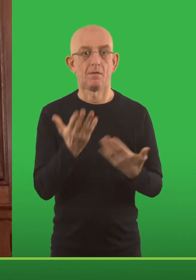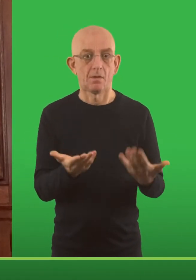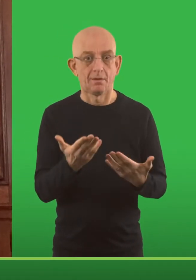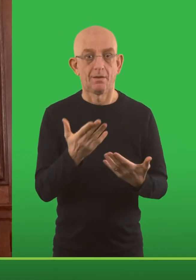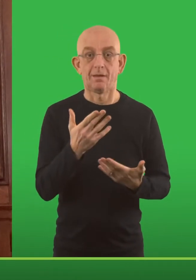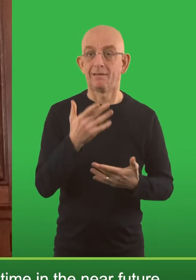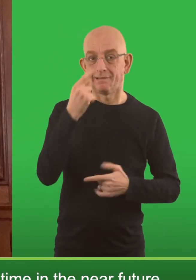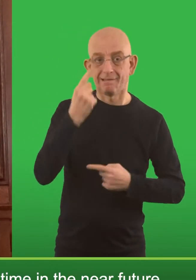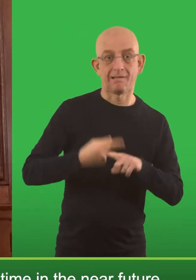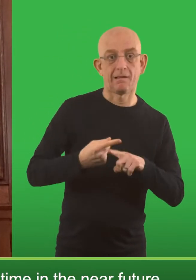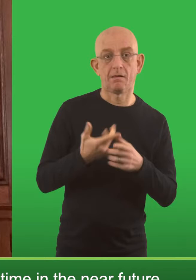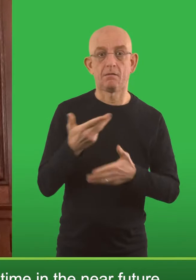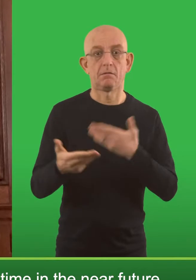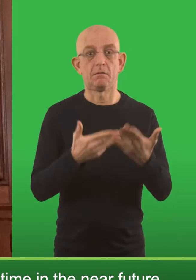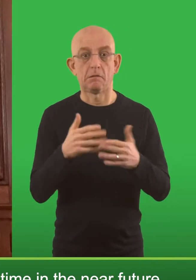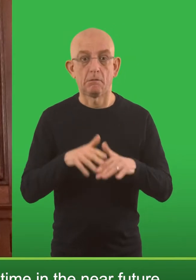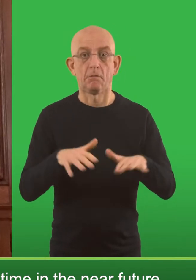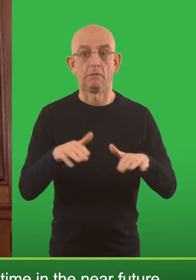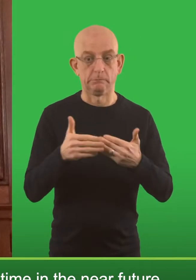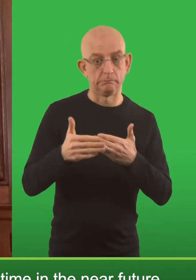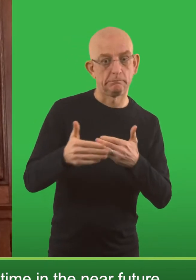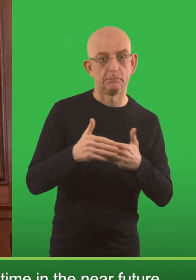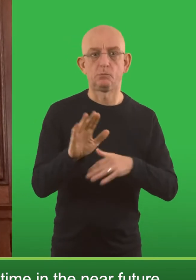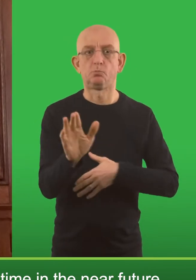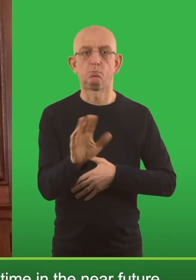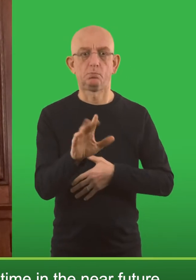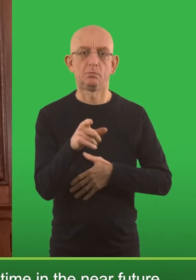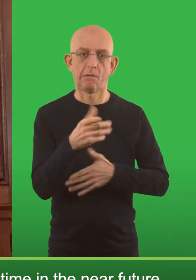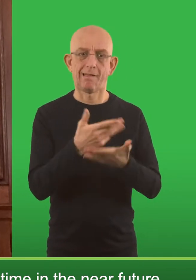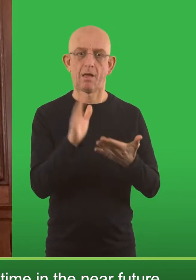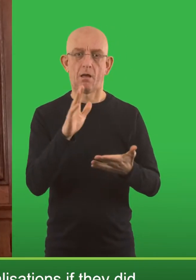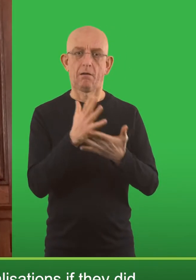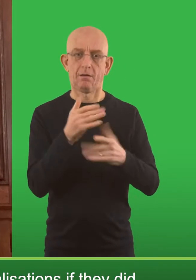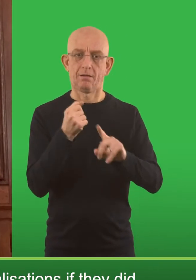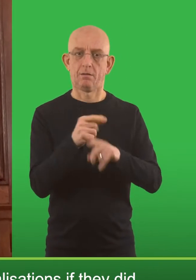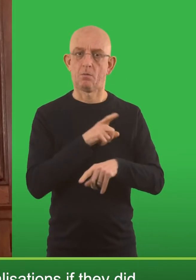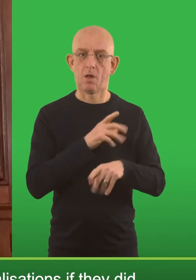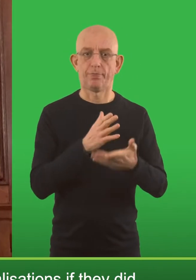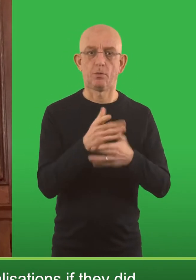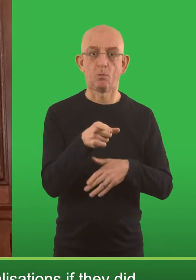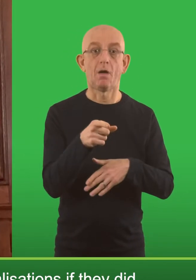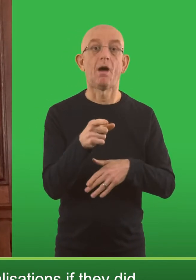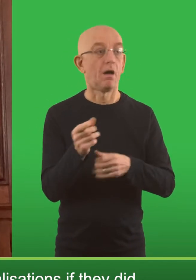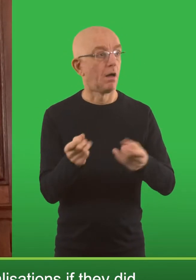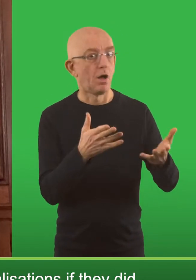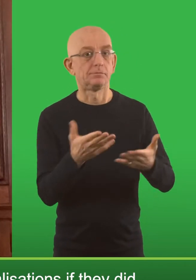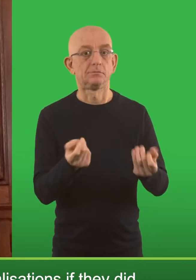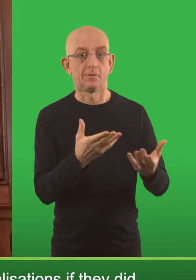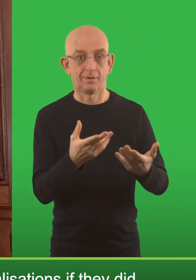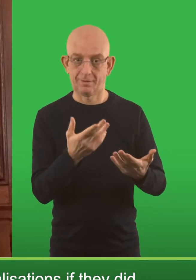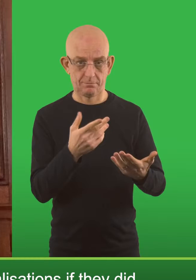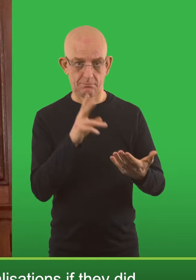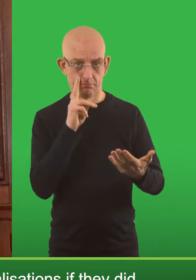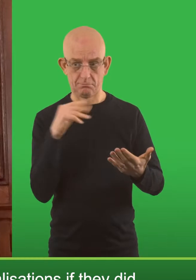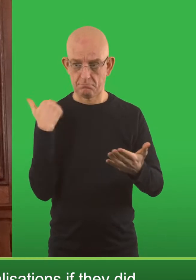there. Infection rates don't look to be set to surge anytime in the near future, and clearly that would have an impact on hospitalisations if